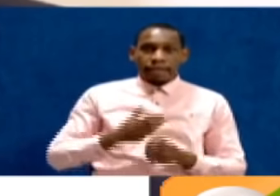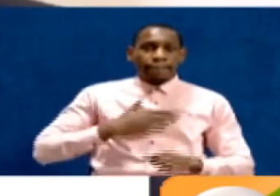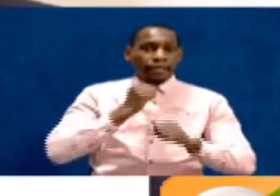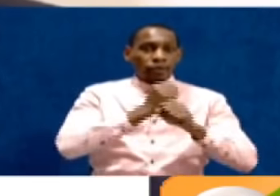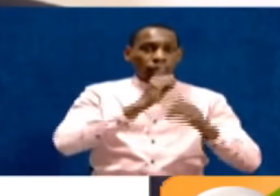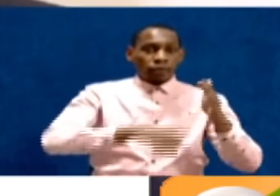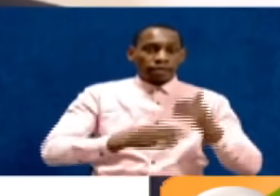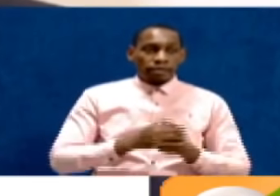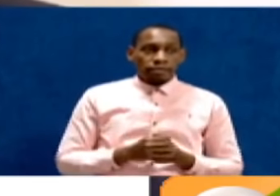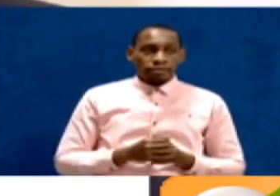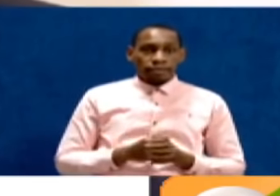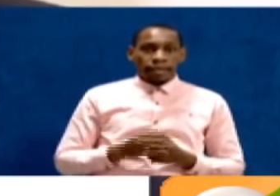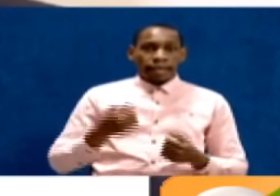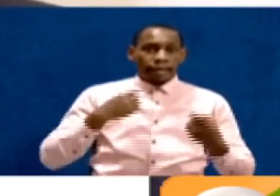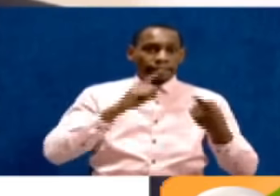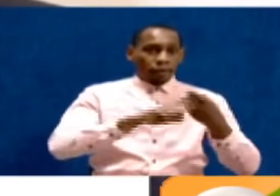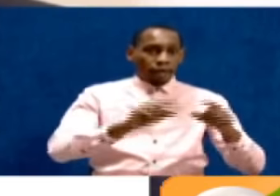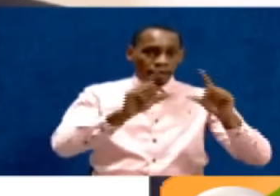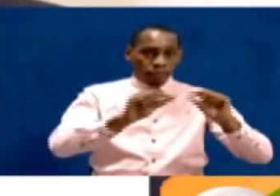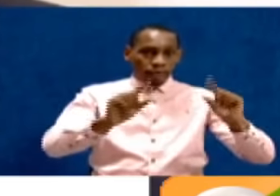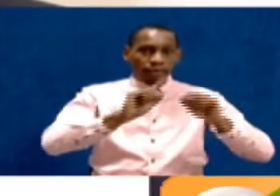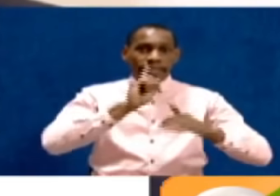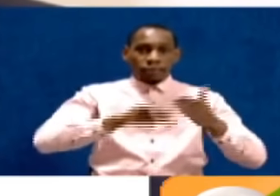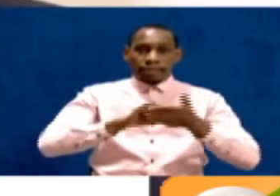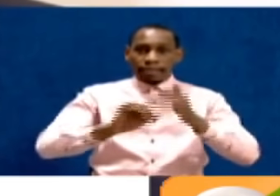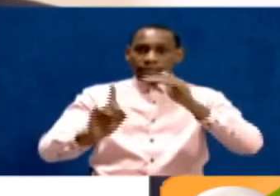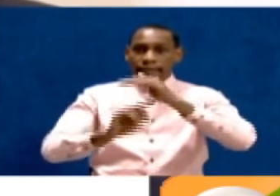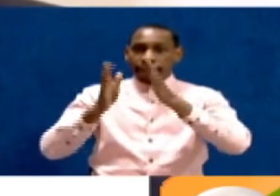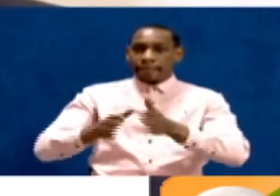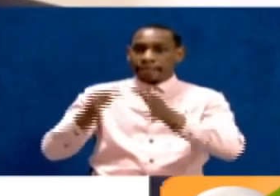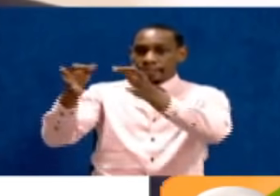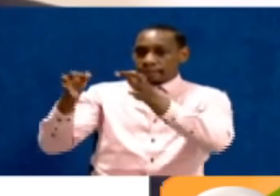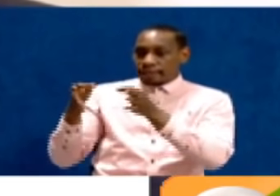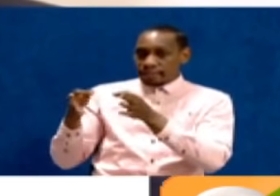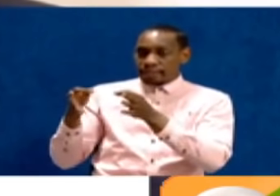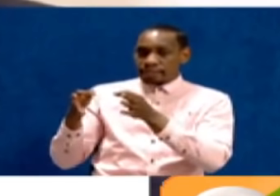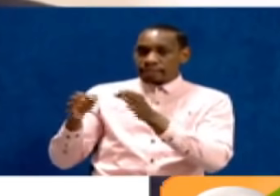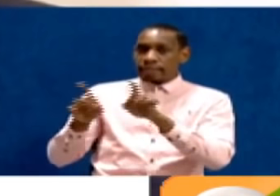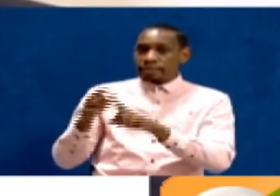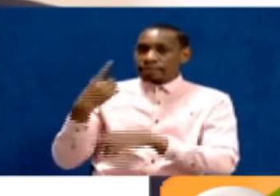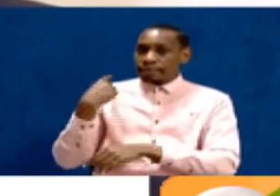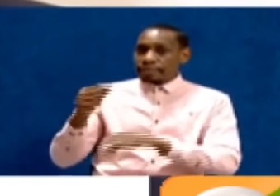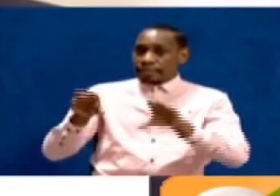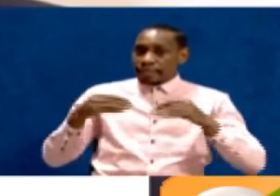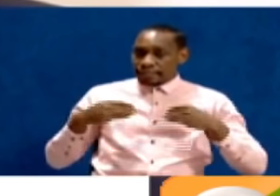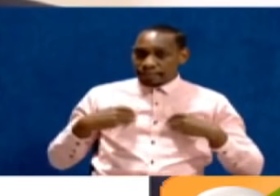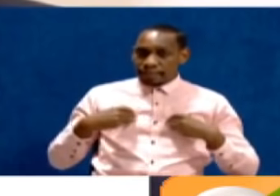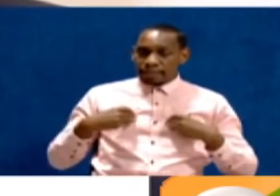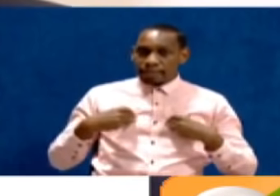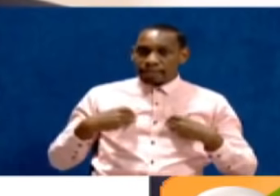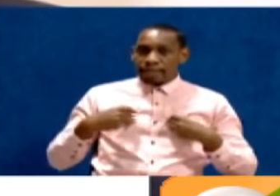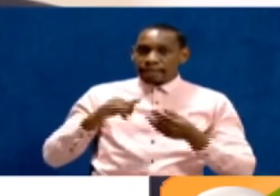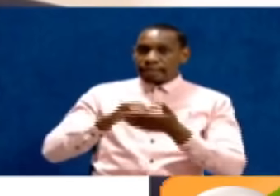do? One of the things I've said is that the Minister for Finance, and he recently admitted,